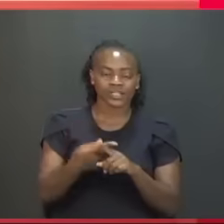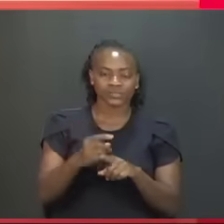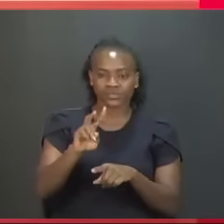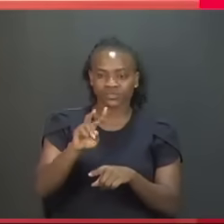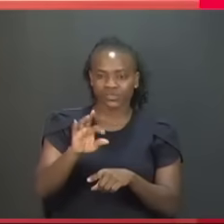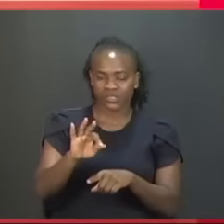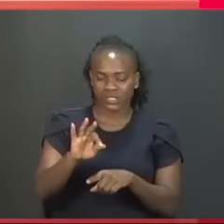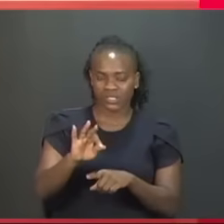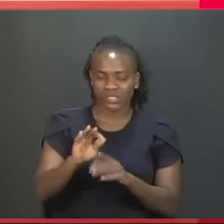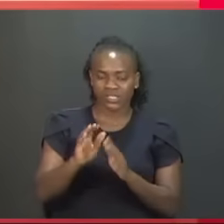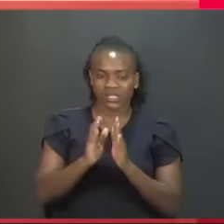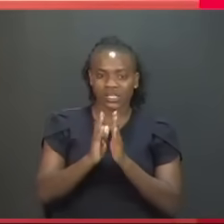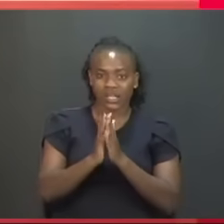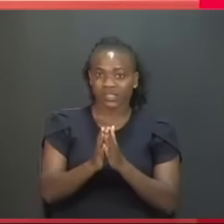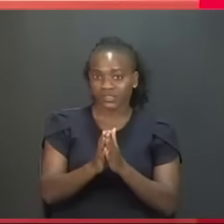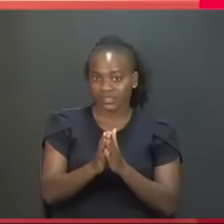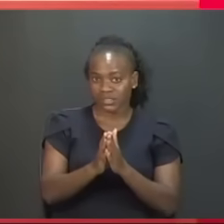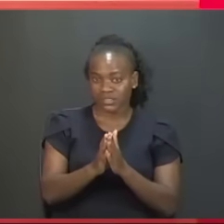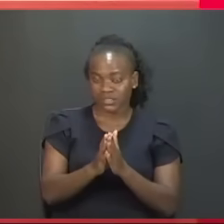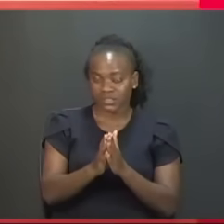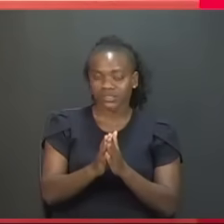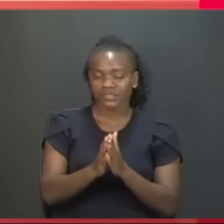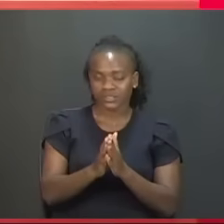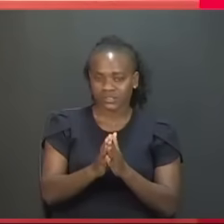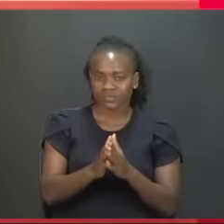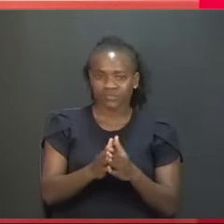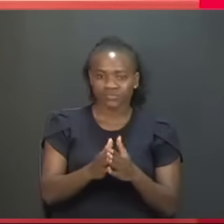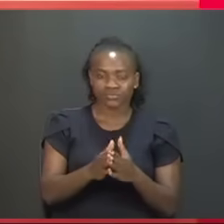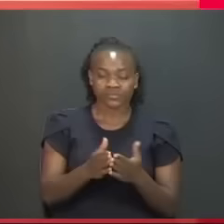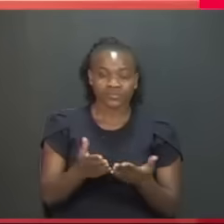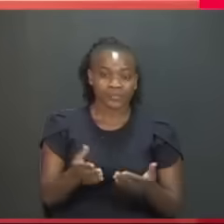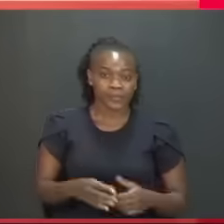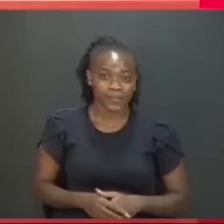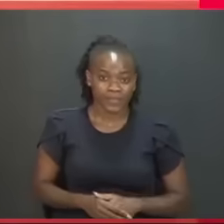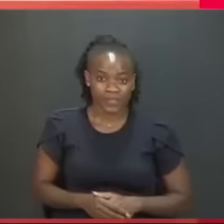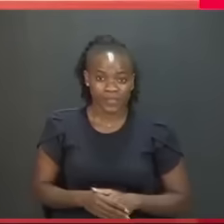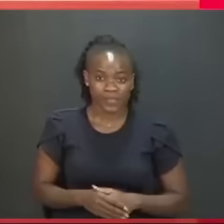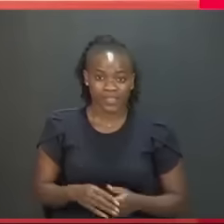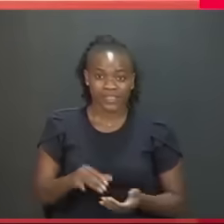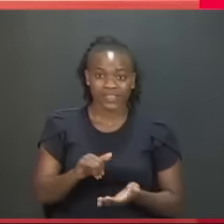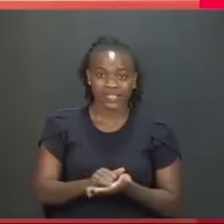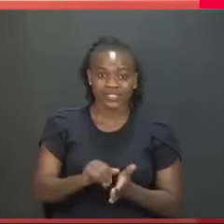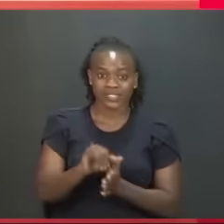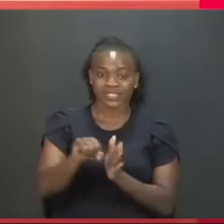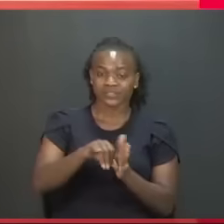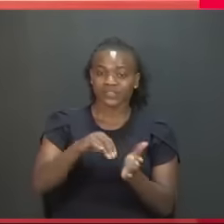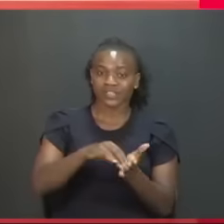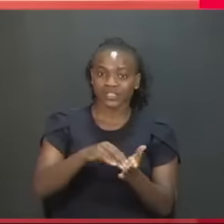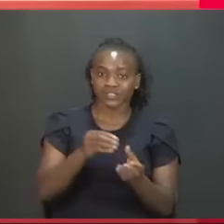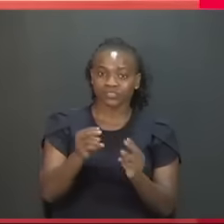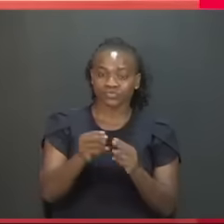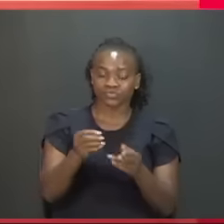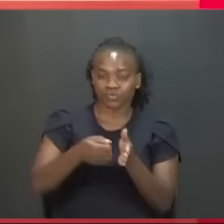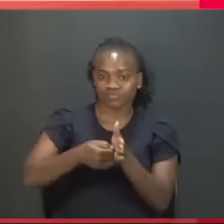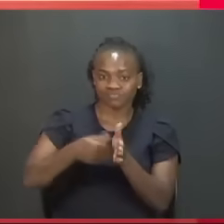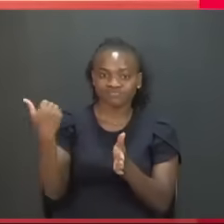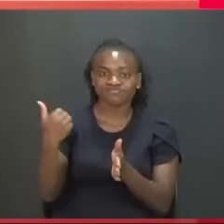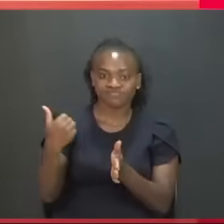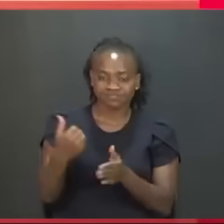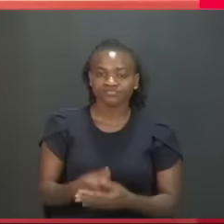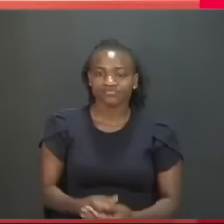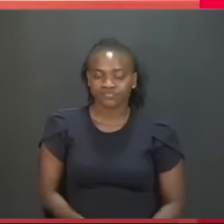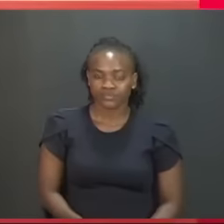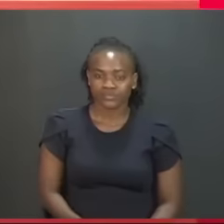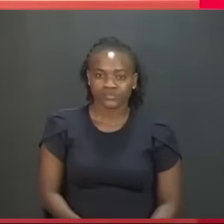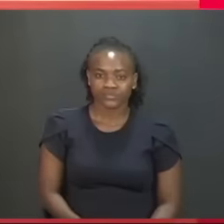So, on the 29th of last month, and it has been repeated here, if they could just expunge it. Very